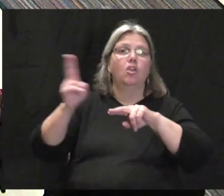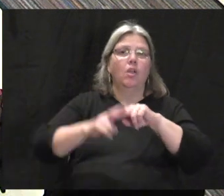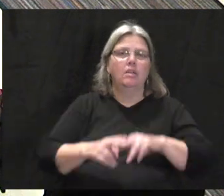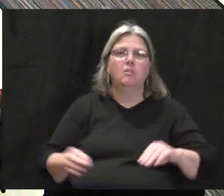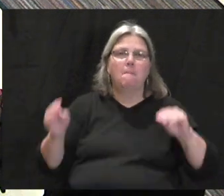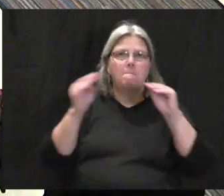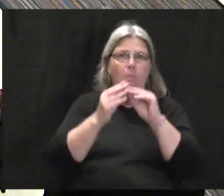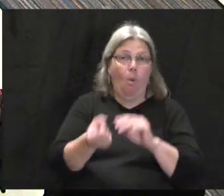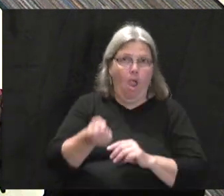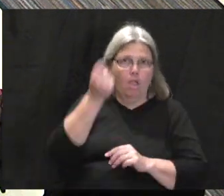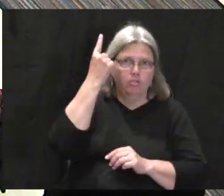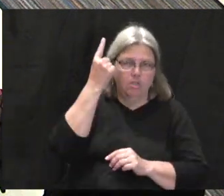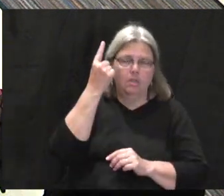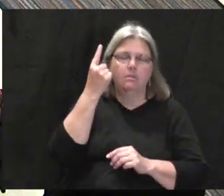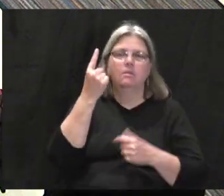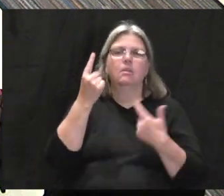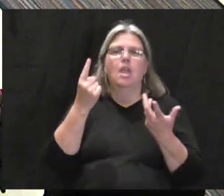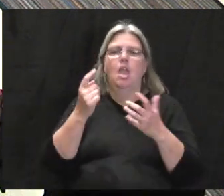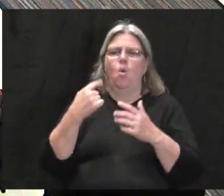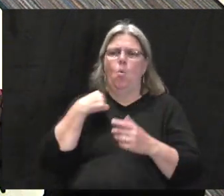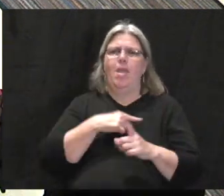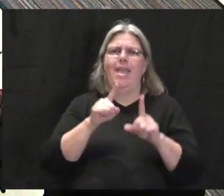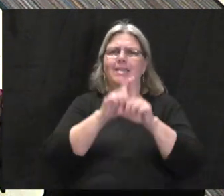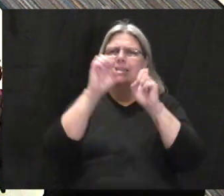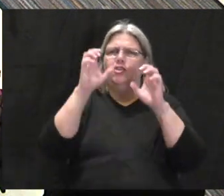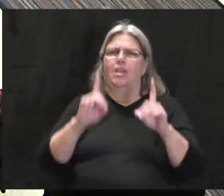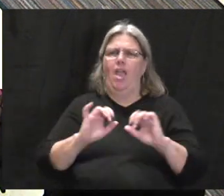one-on-one. Yes, ma'am.